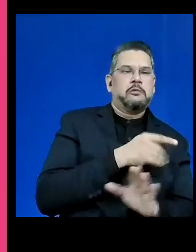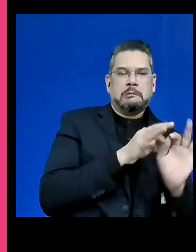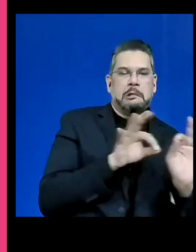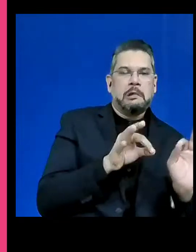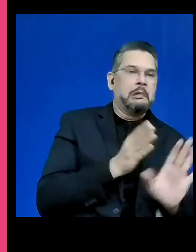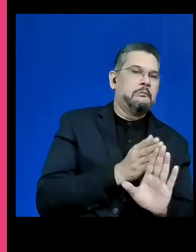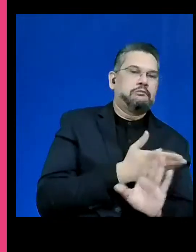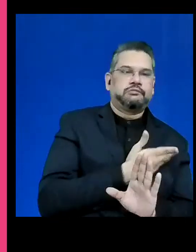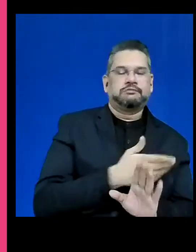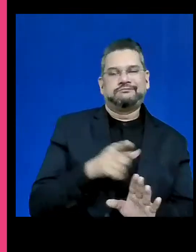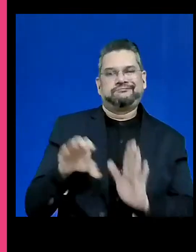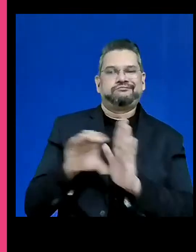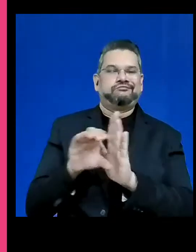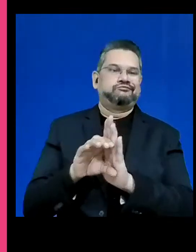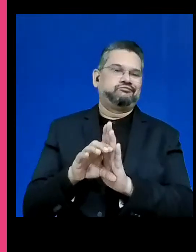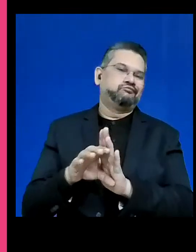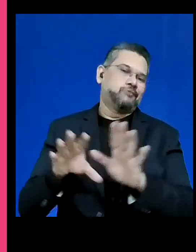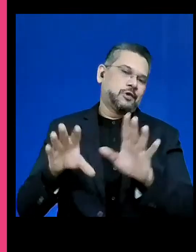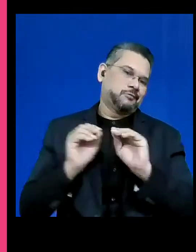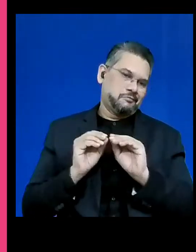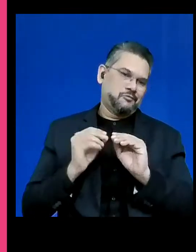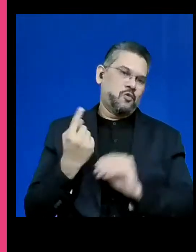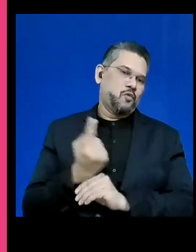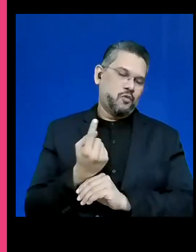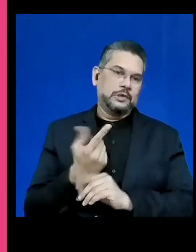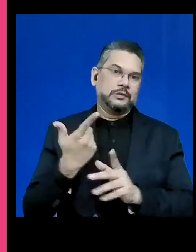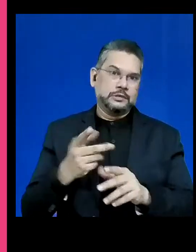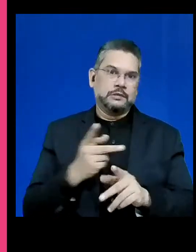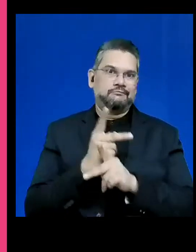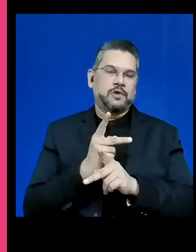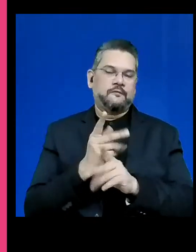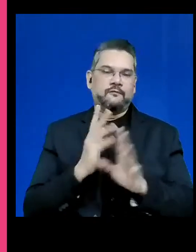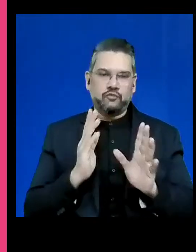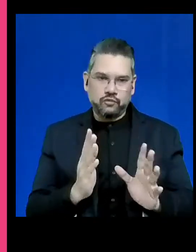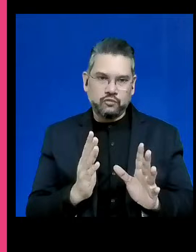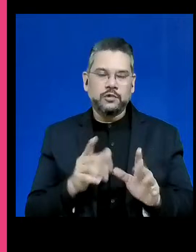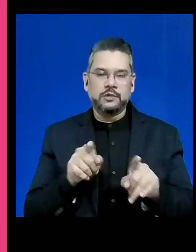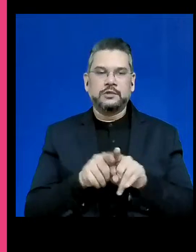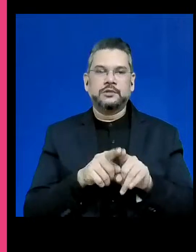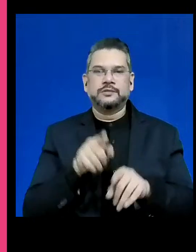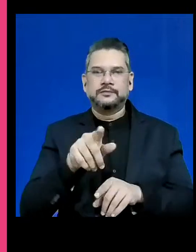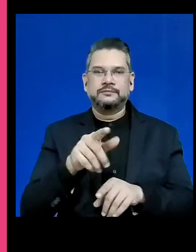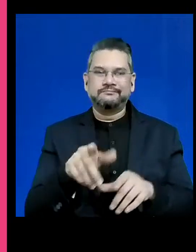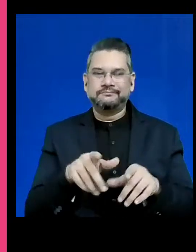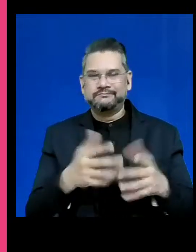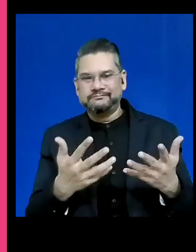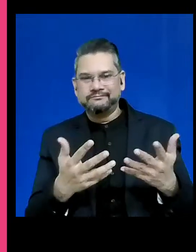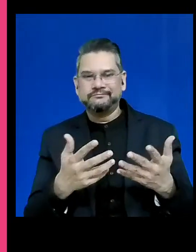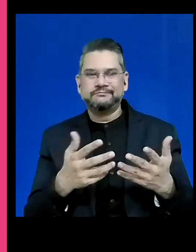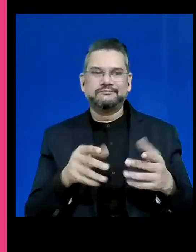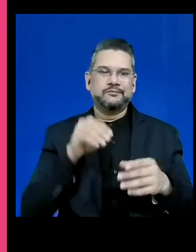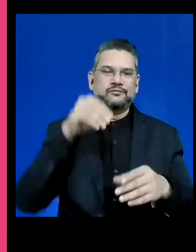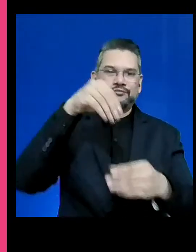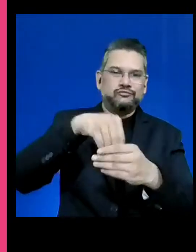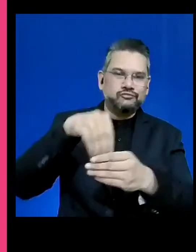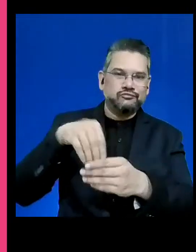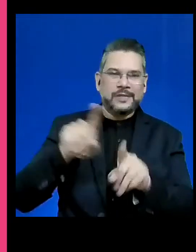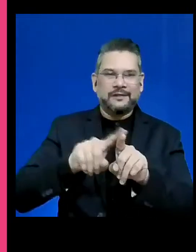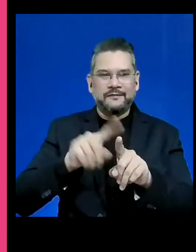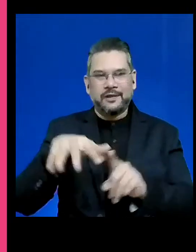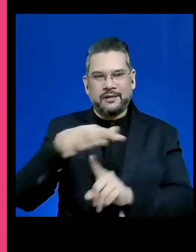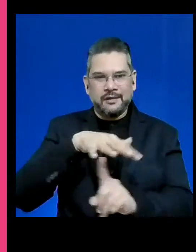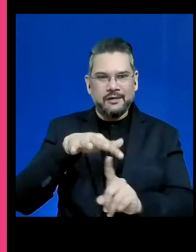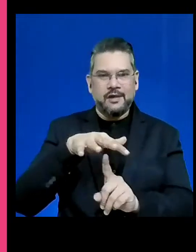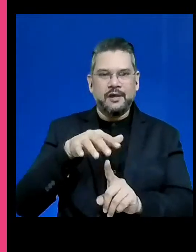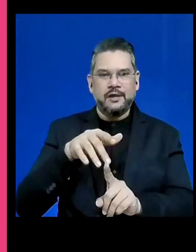role attribute allows you to put in any of the ARIA roles that exist by